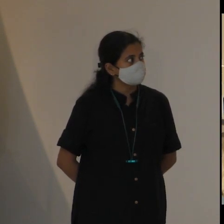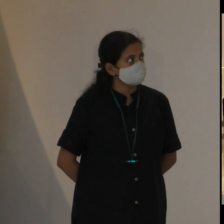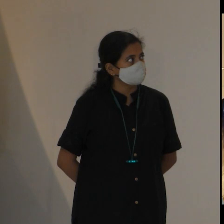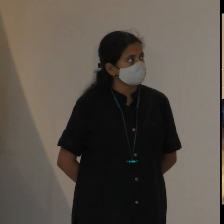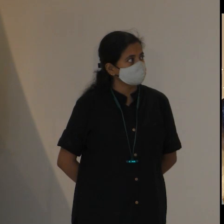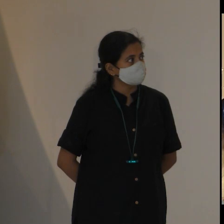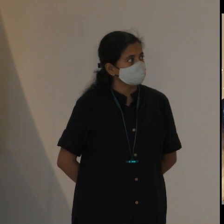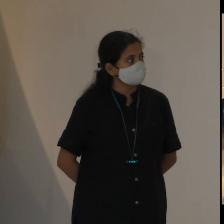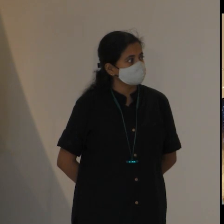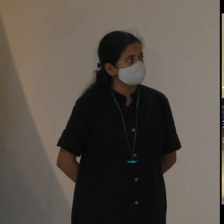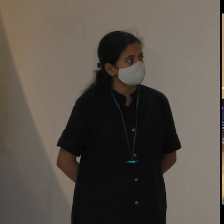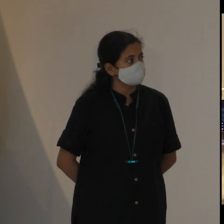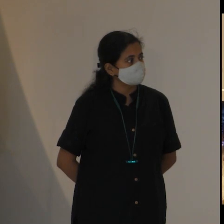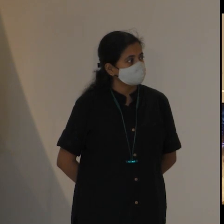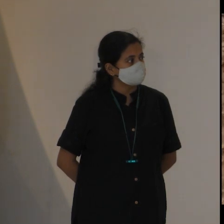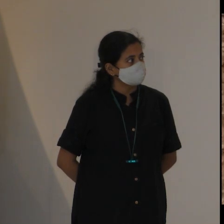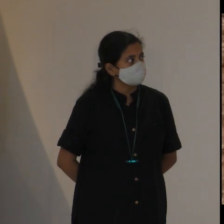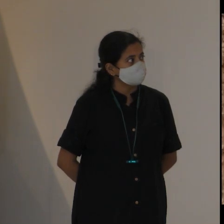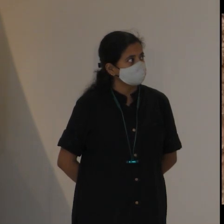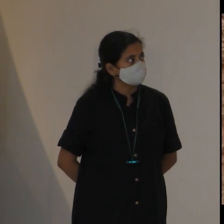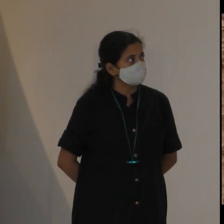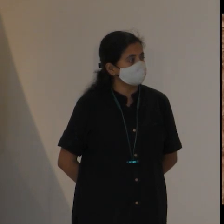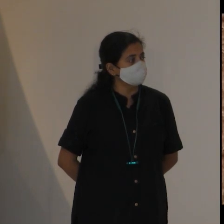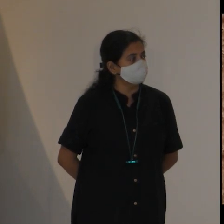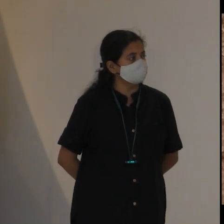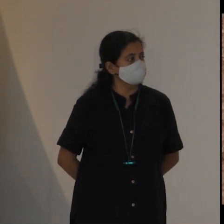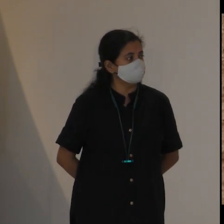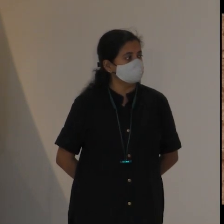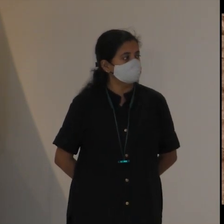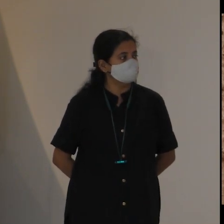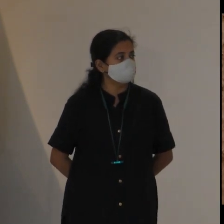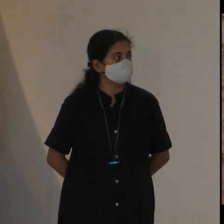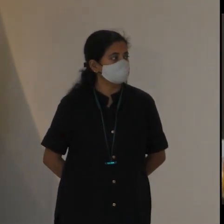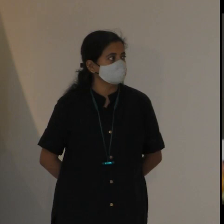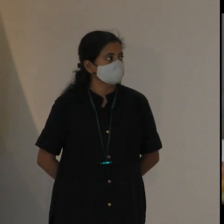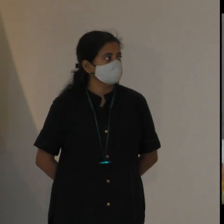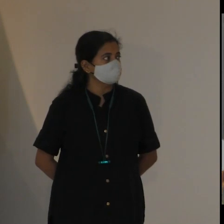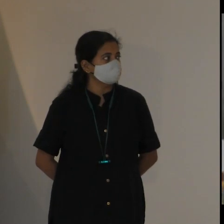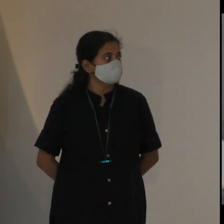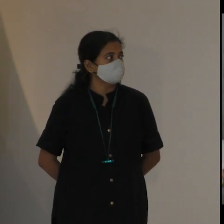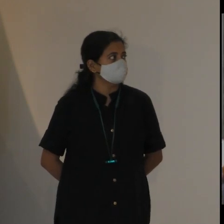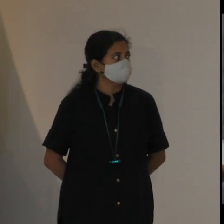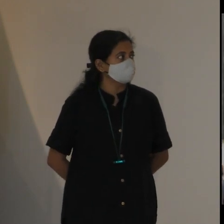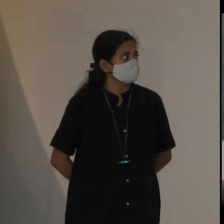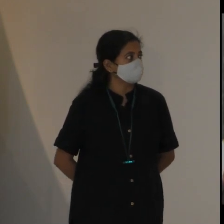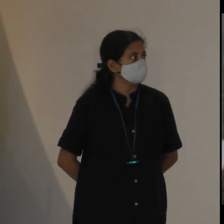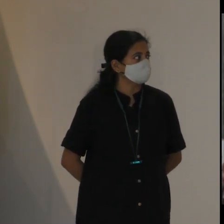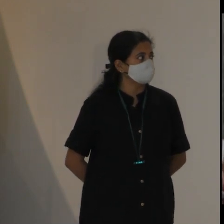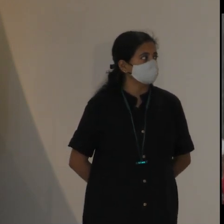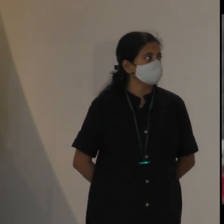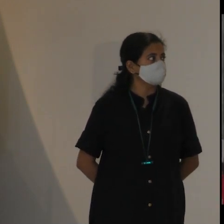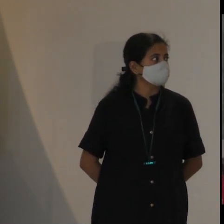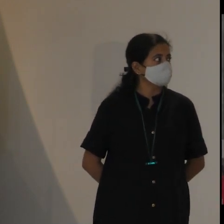We sort of went around the world and took what we wanted, and it makes me feel a deep level of shame. Museums around Europe